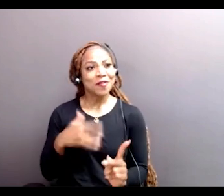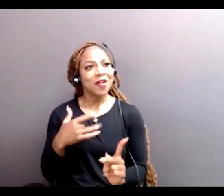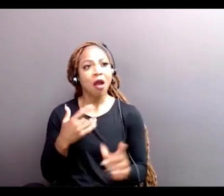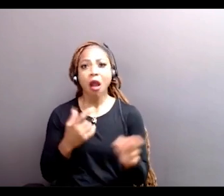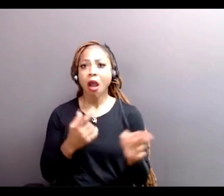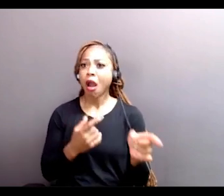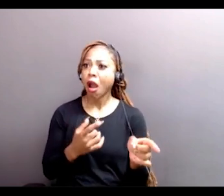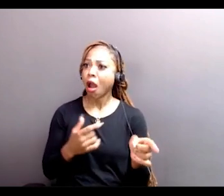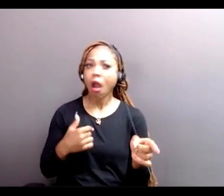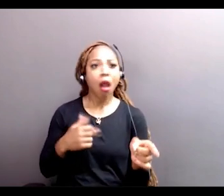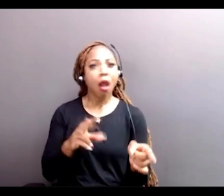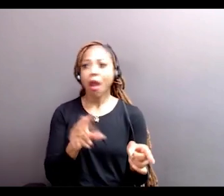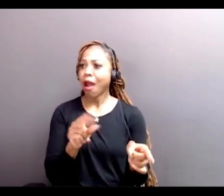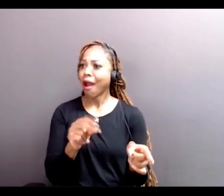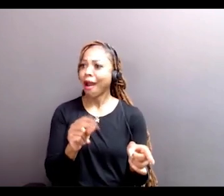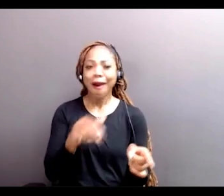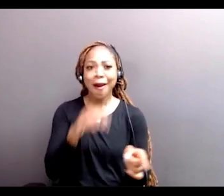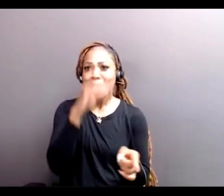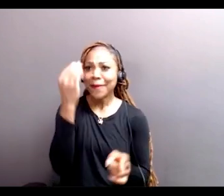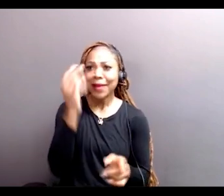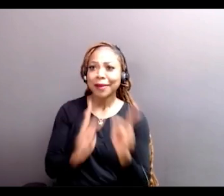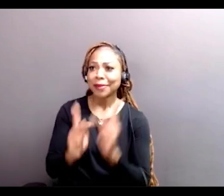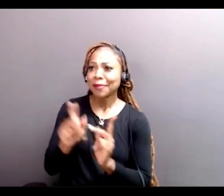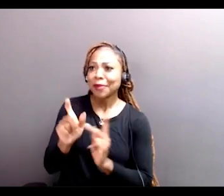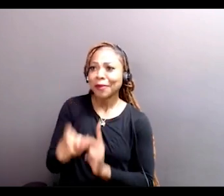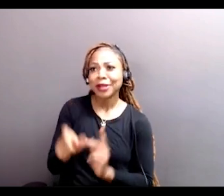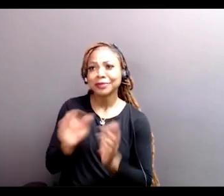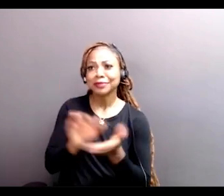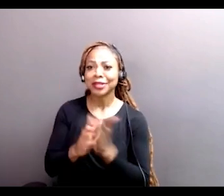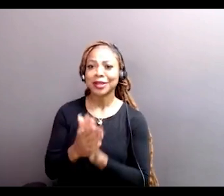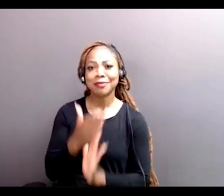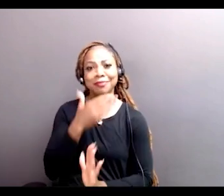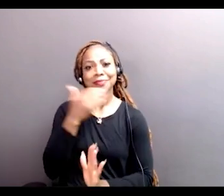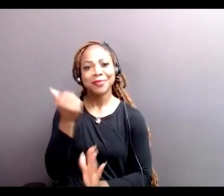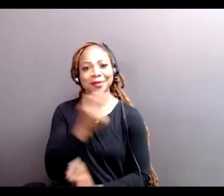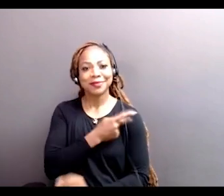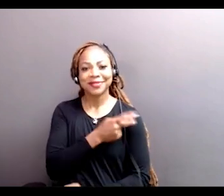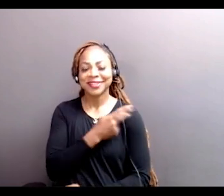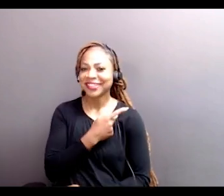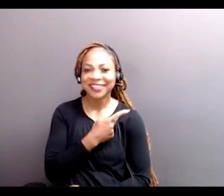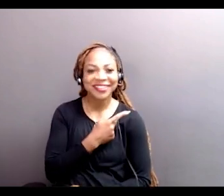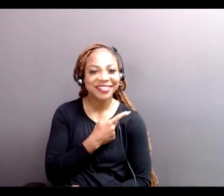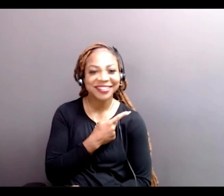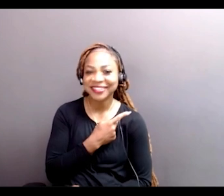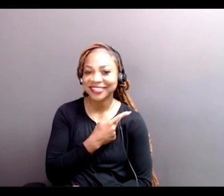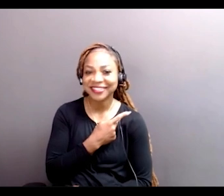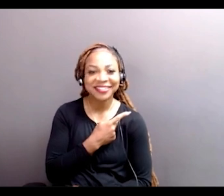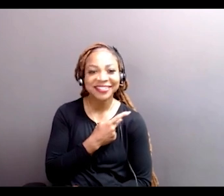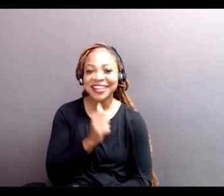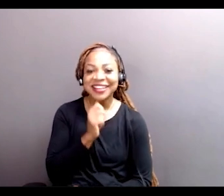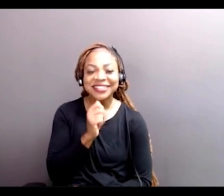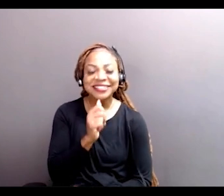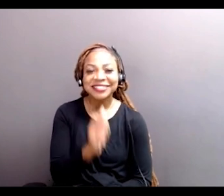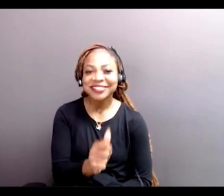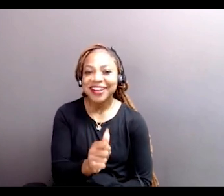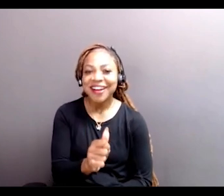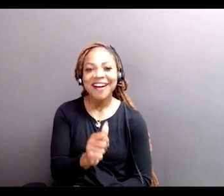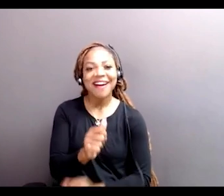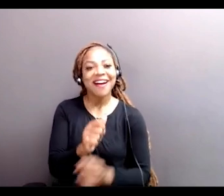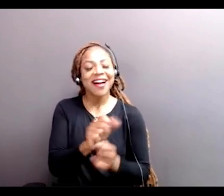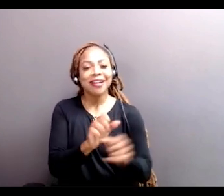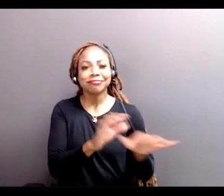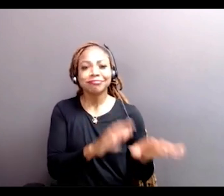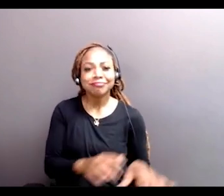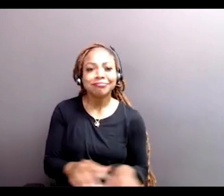when they say, oh no, Black people just need to learn how to be better patients. Again, that doesn't have anything, that doesn't deal